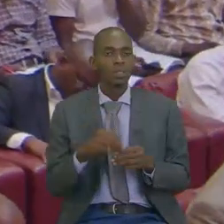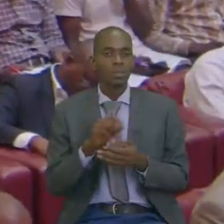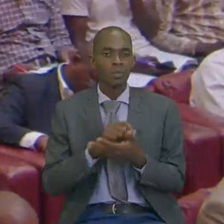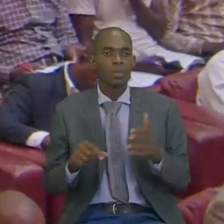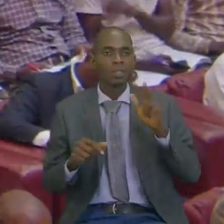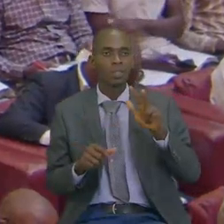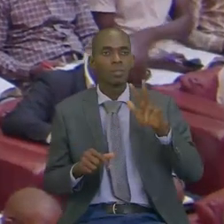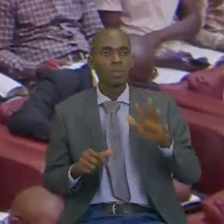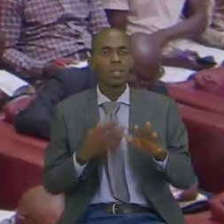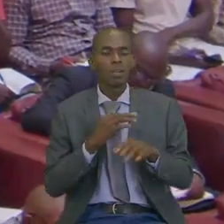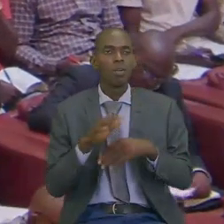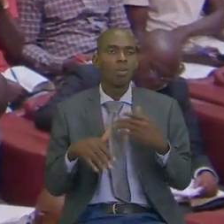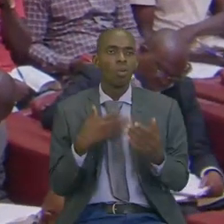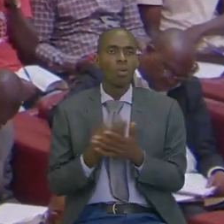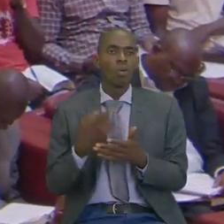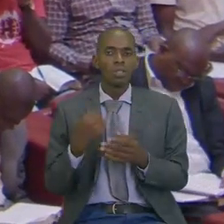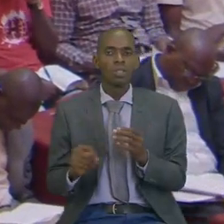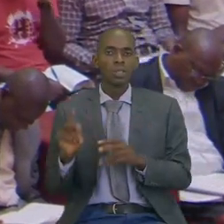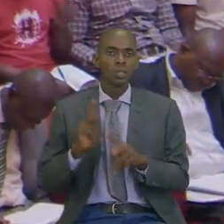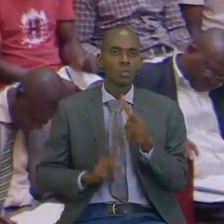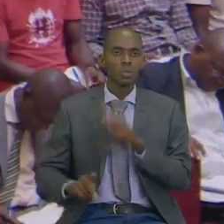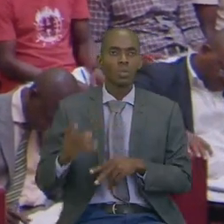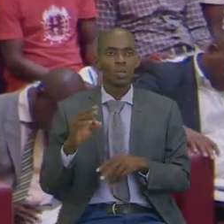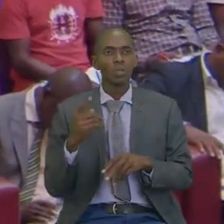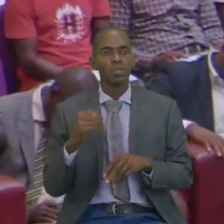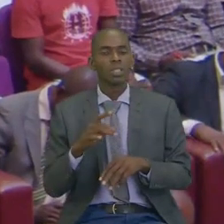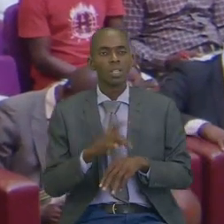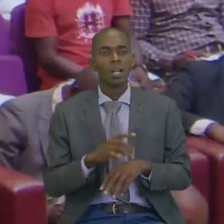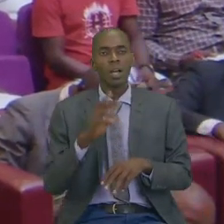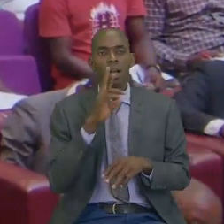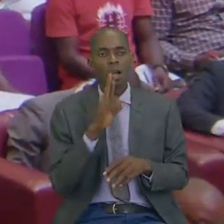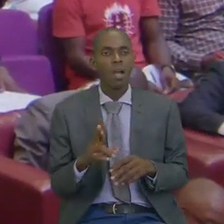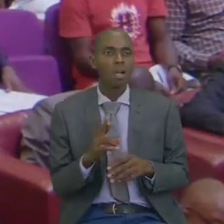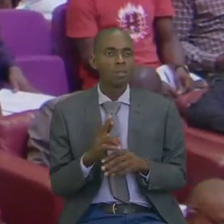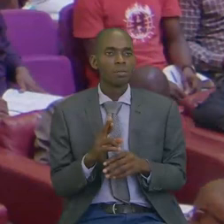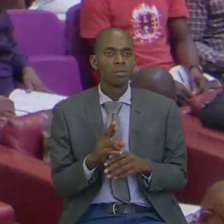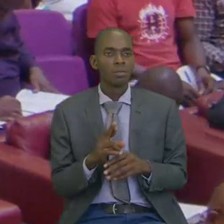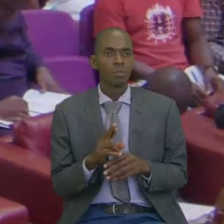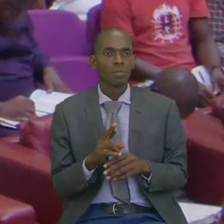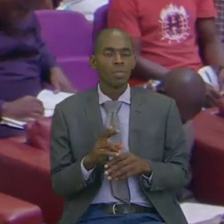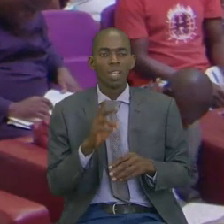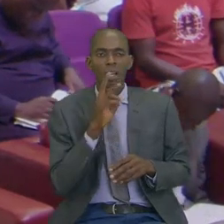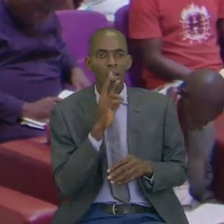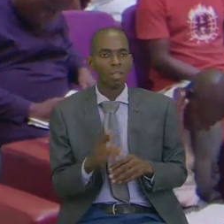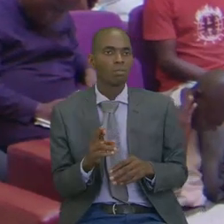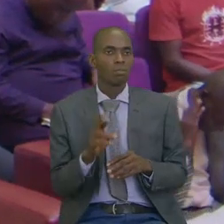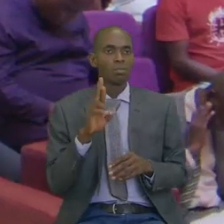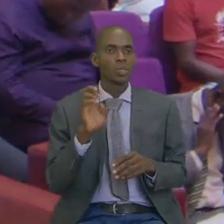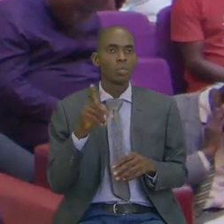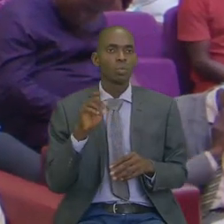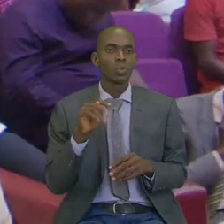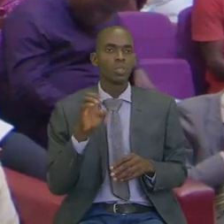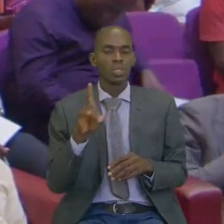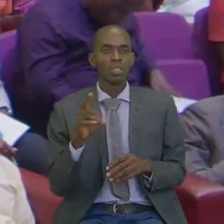it says, and all the inhabitants of the earth are reputed as nothing.